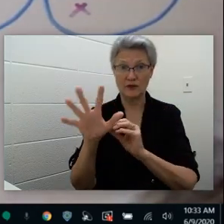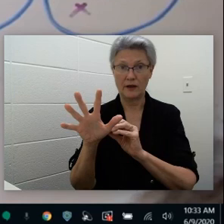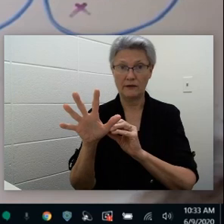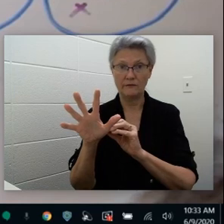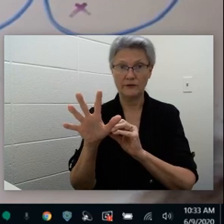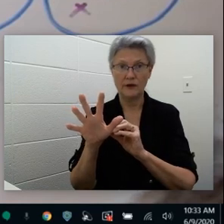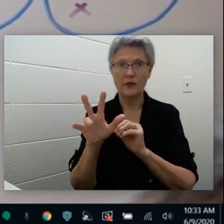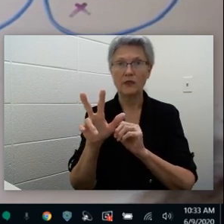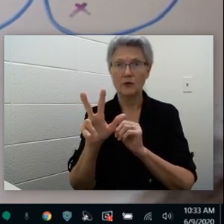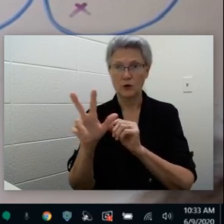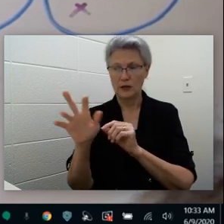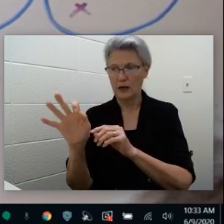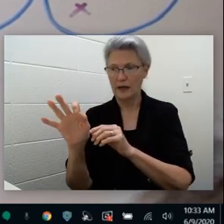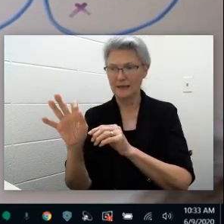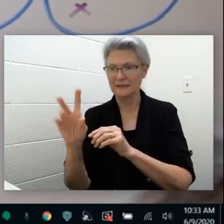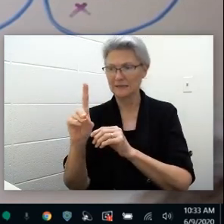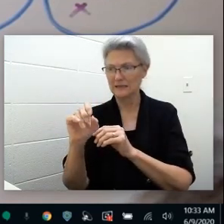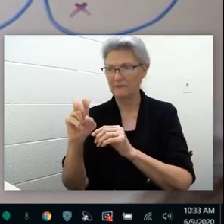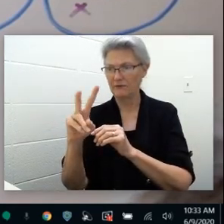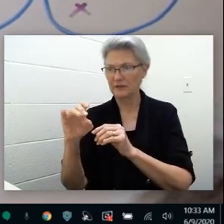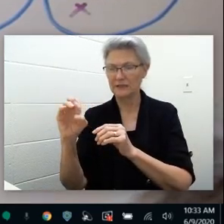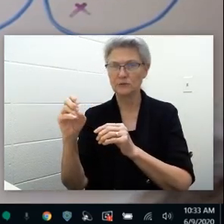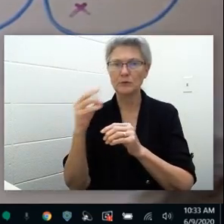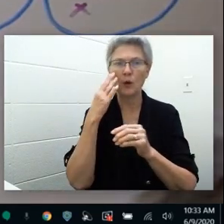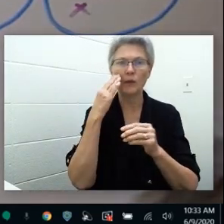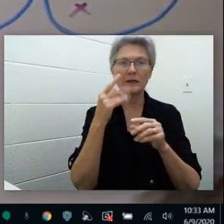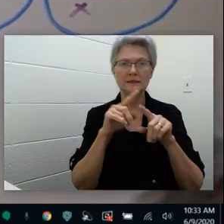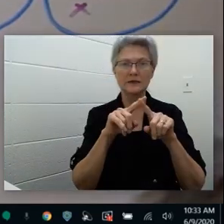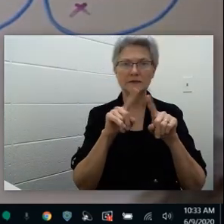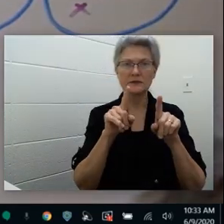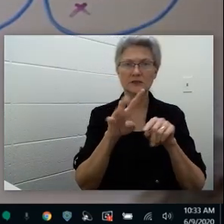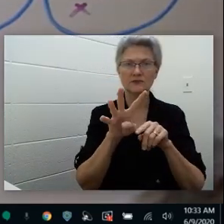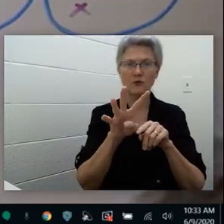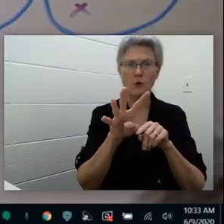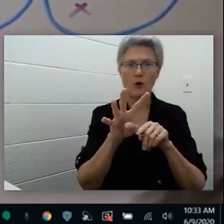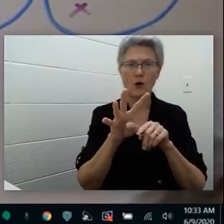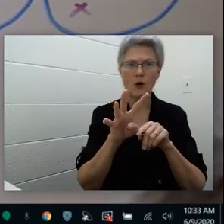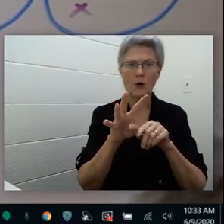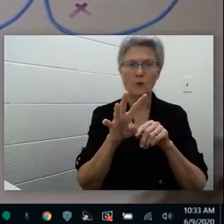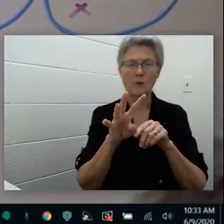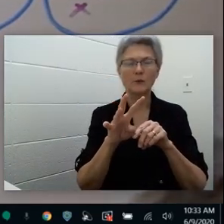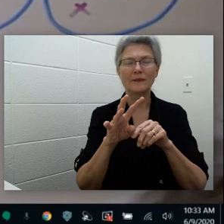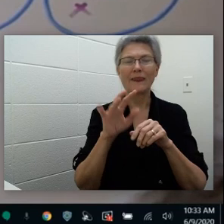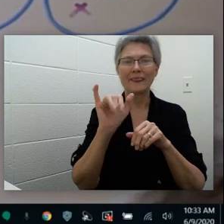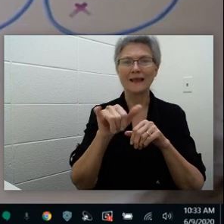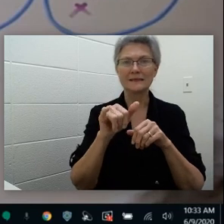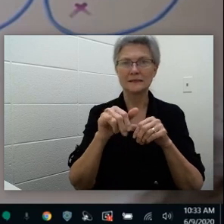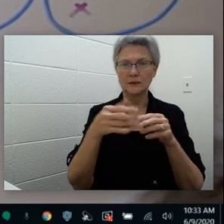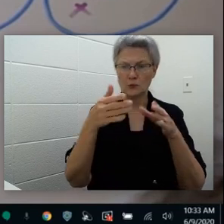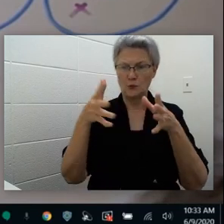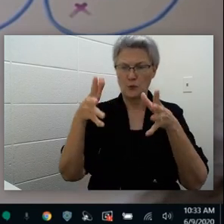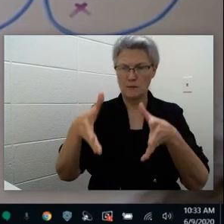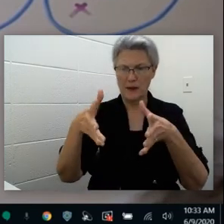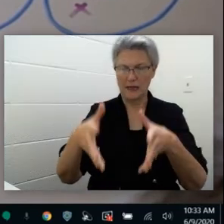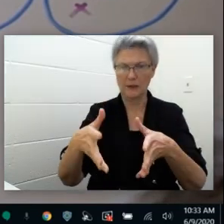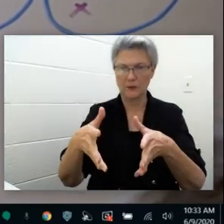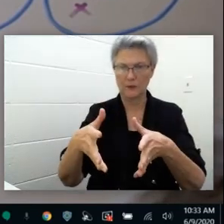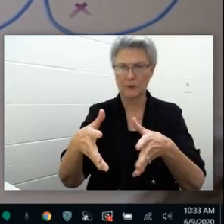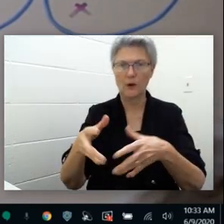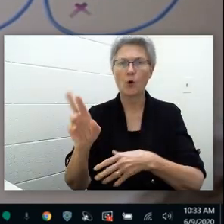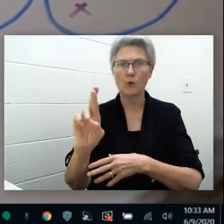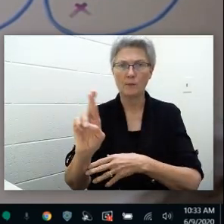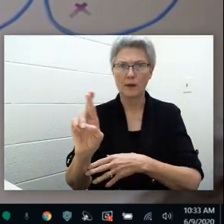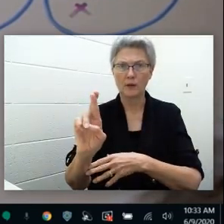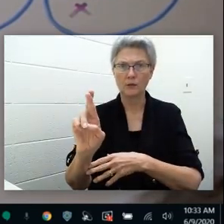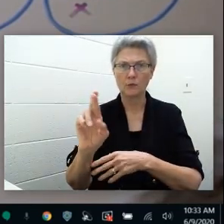35, we see that the difference between those two numbers is 4, which is our remainder. So we're seeing that we can